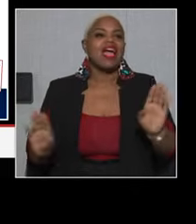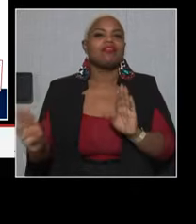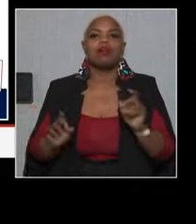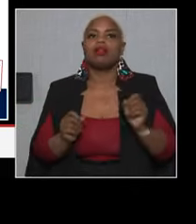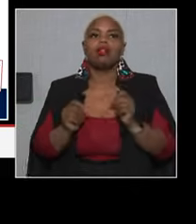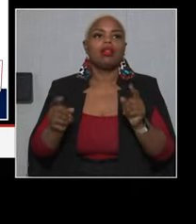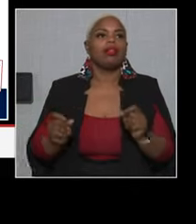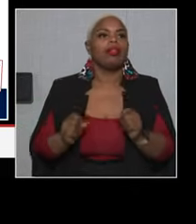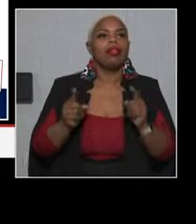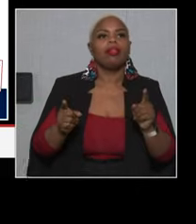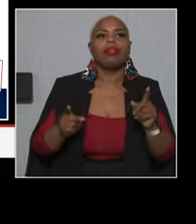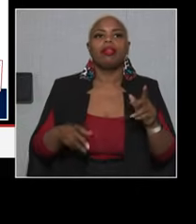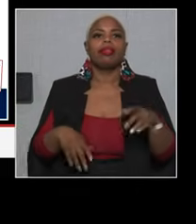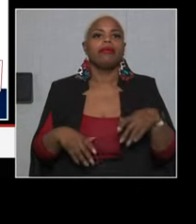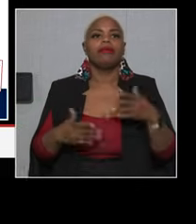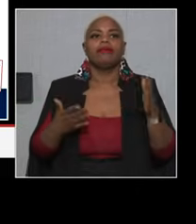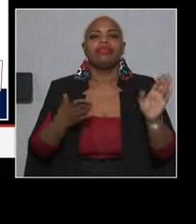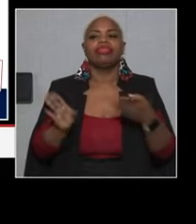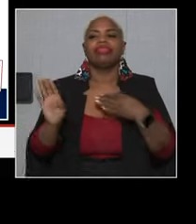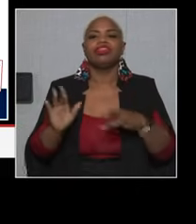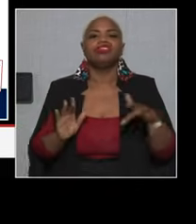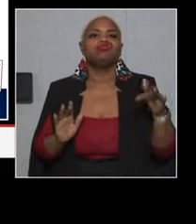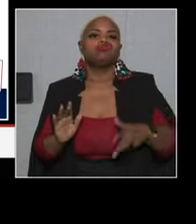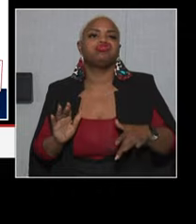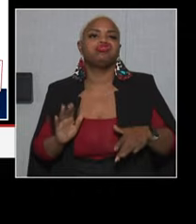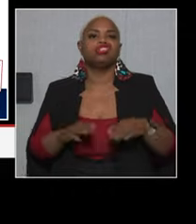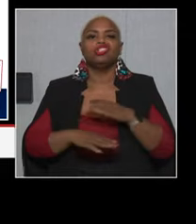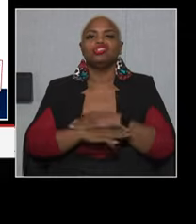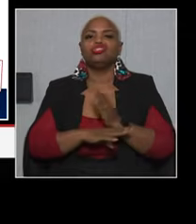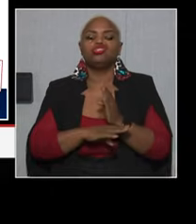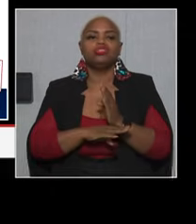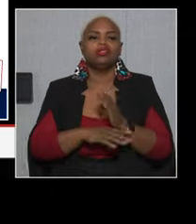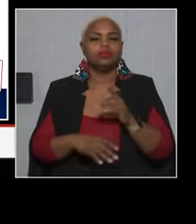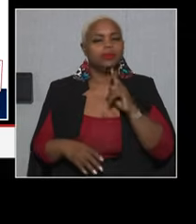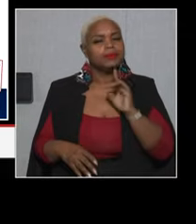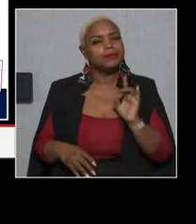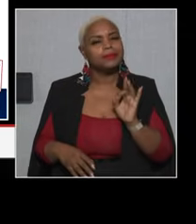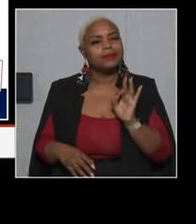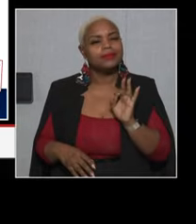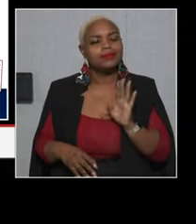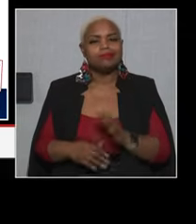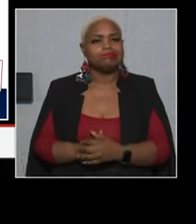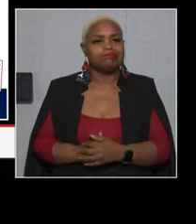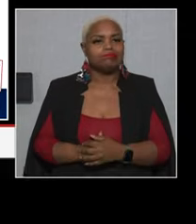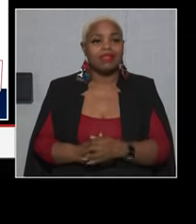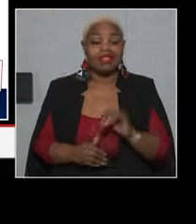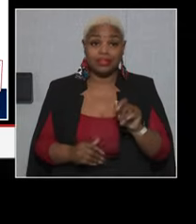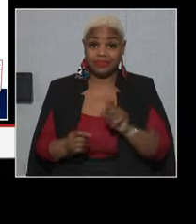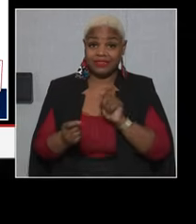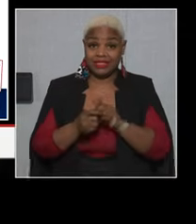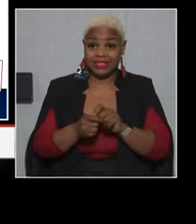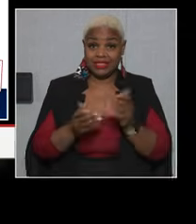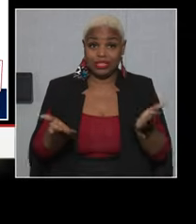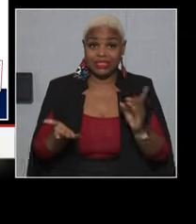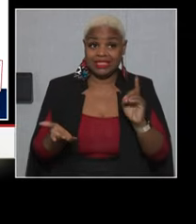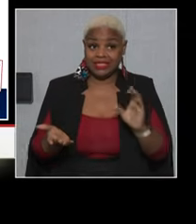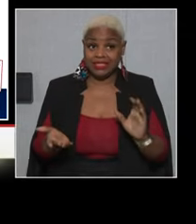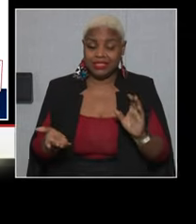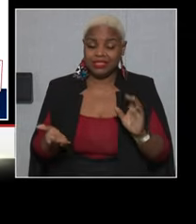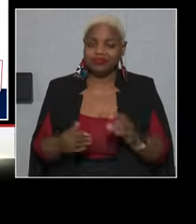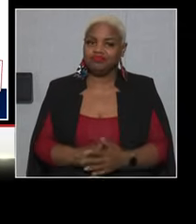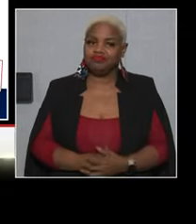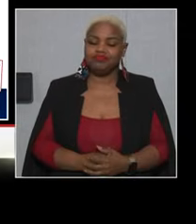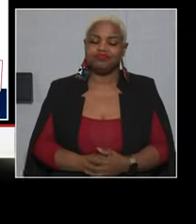just seen people driving safer around the country, and most notably and acutely in DC. The roads they're also on